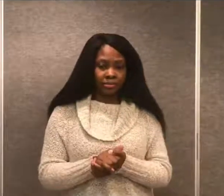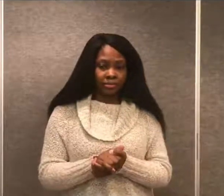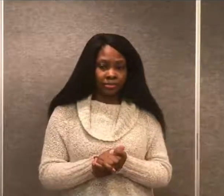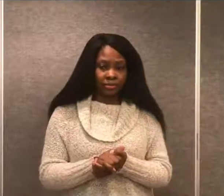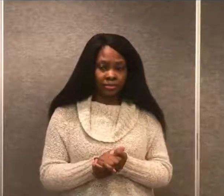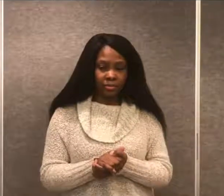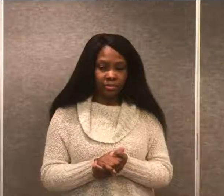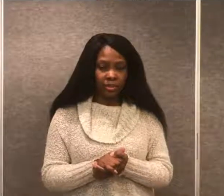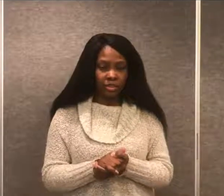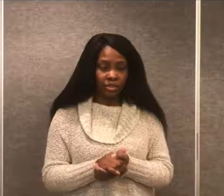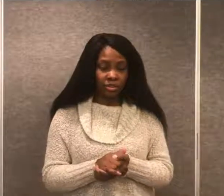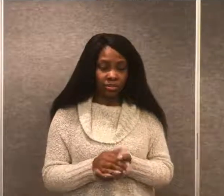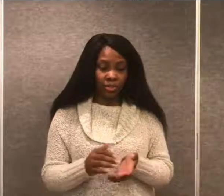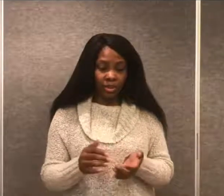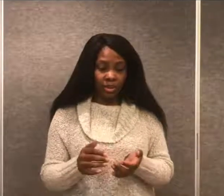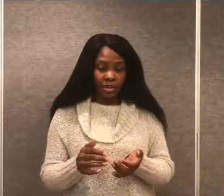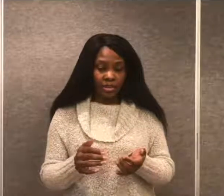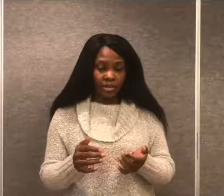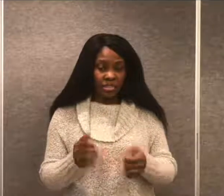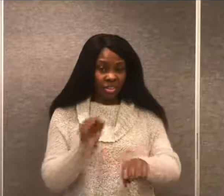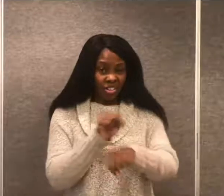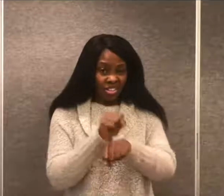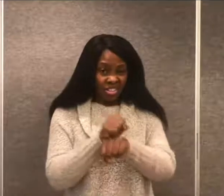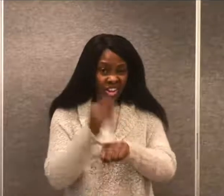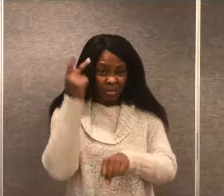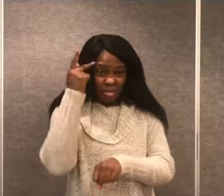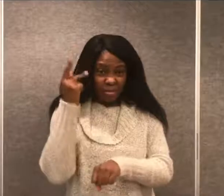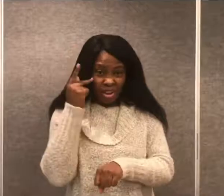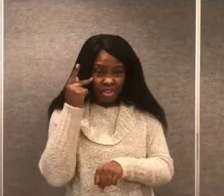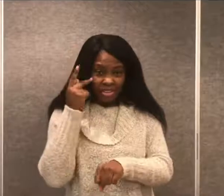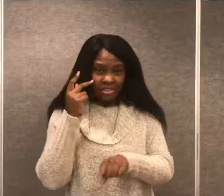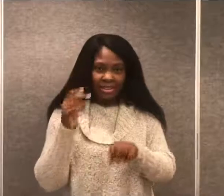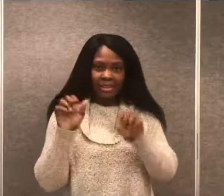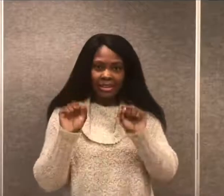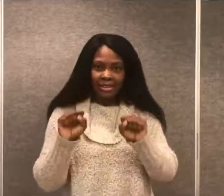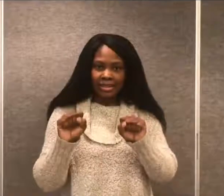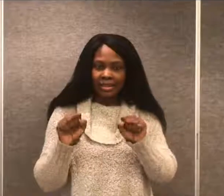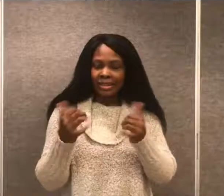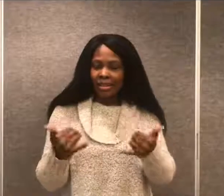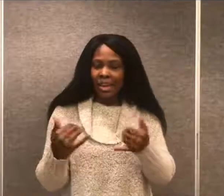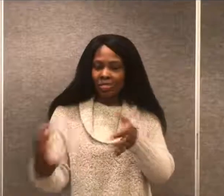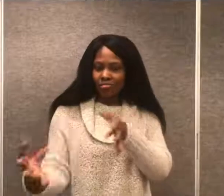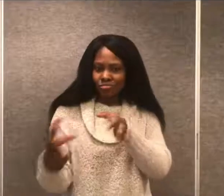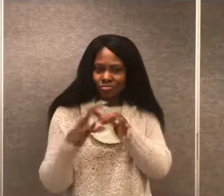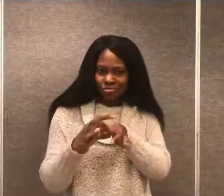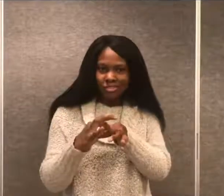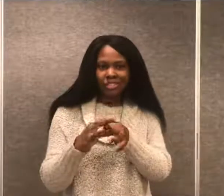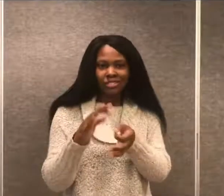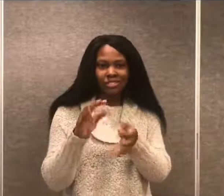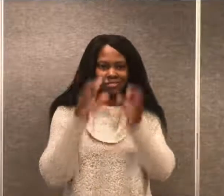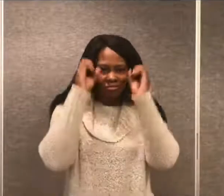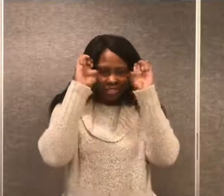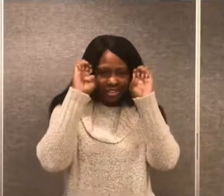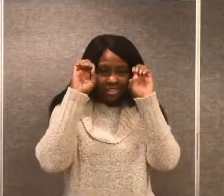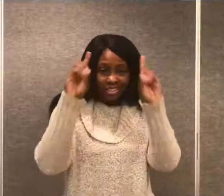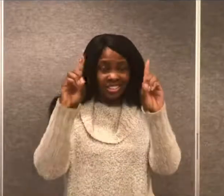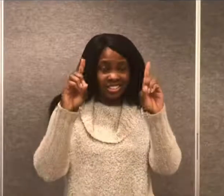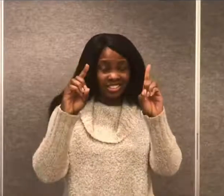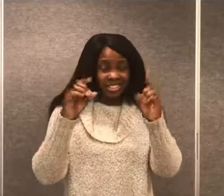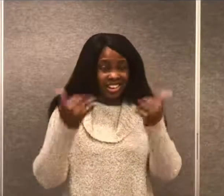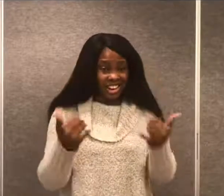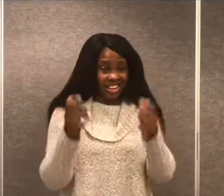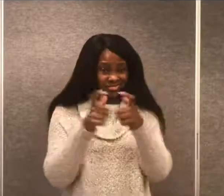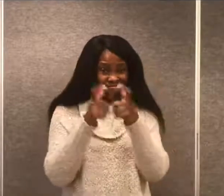the role that the parents are now playing in education is a much greater role than before. It's not